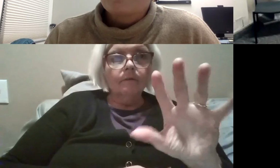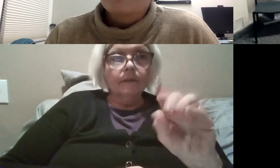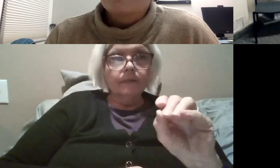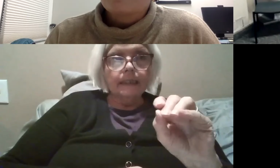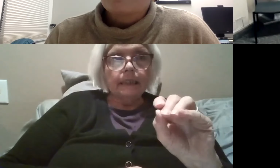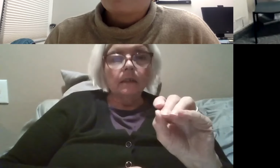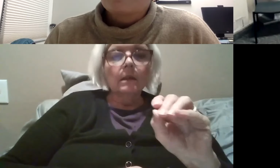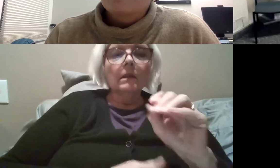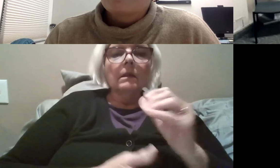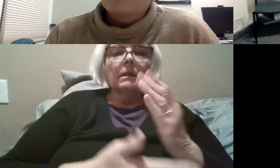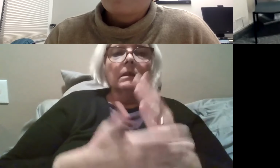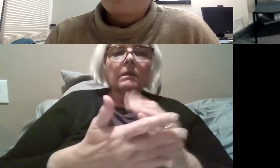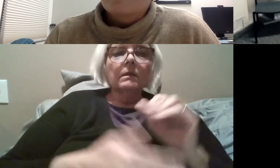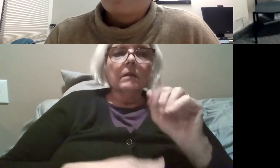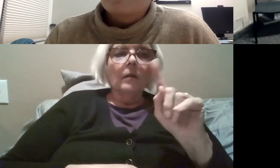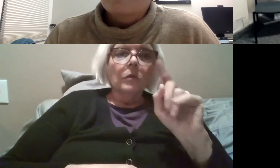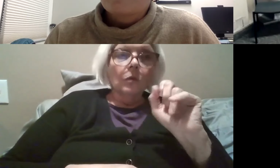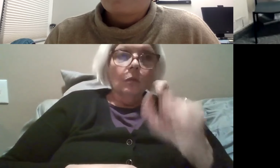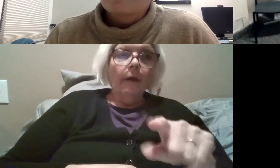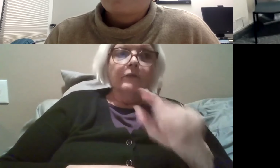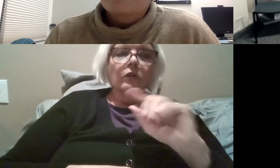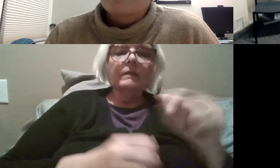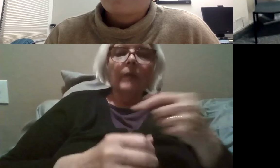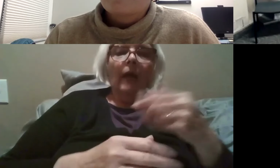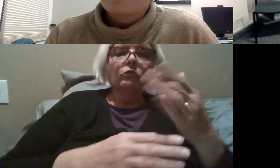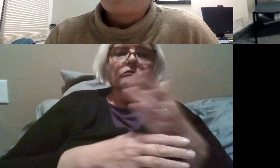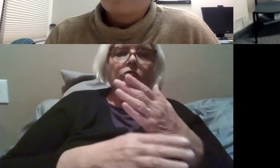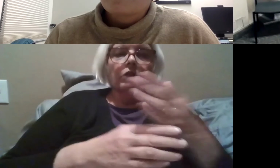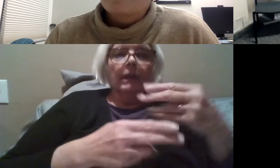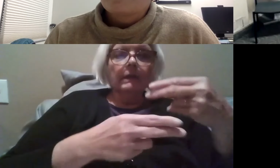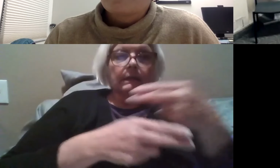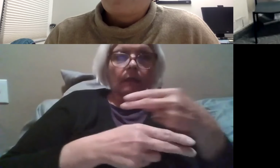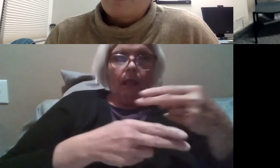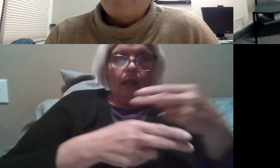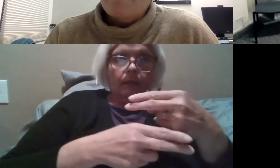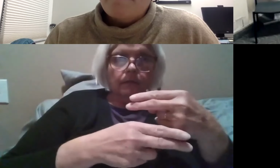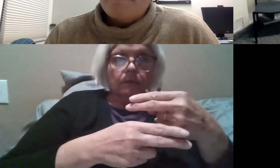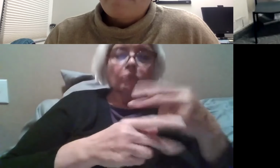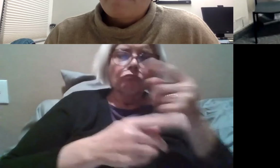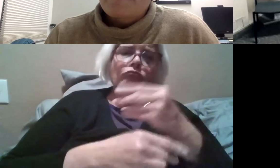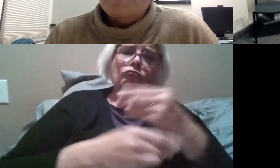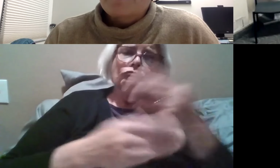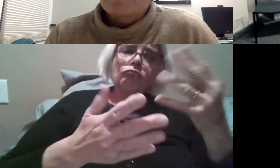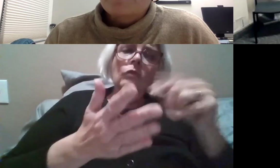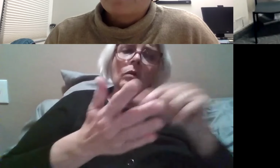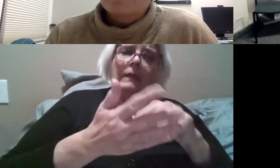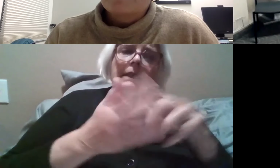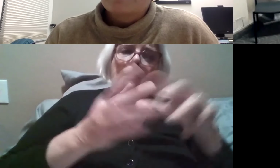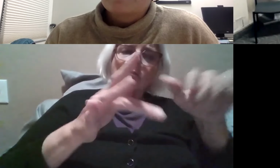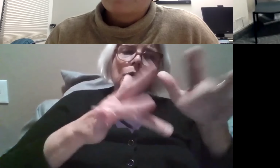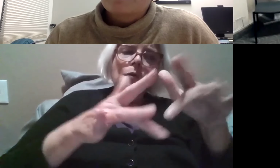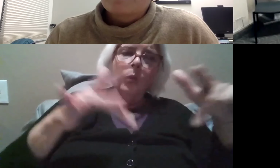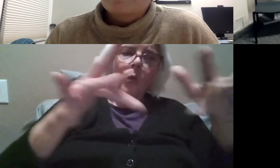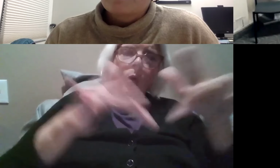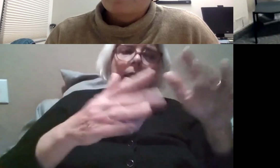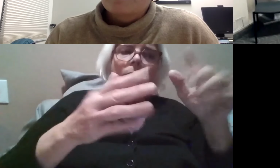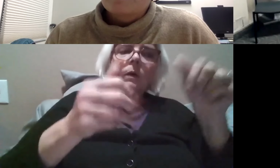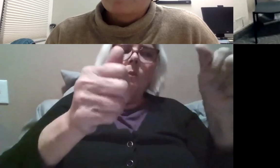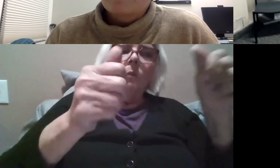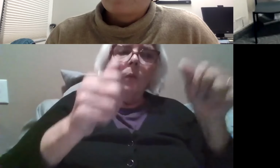and this is being recorded and will be posted on our website this session. Many of